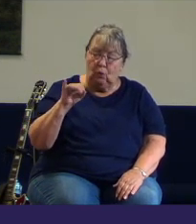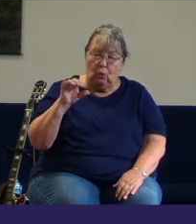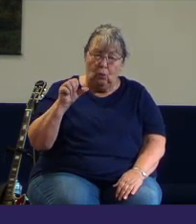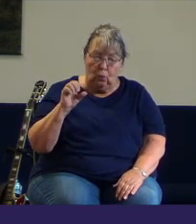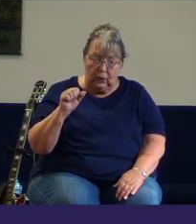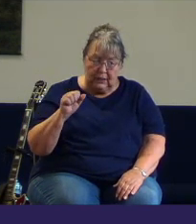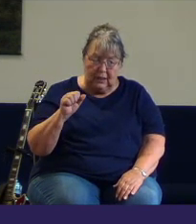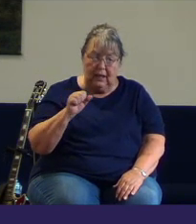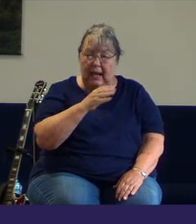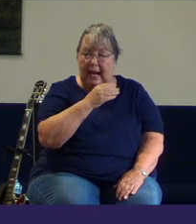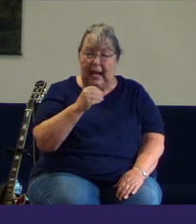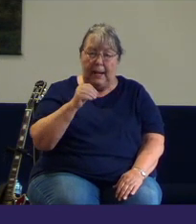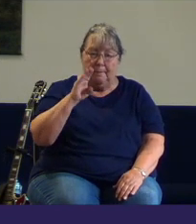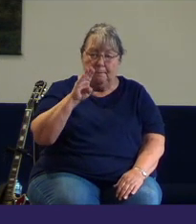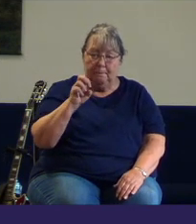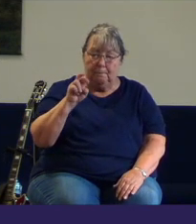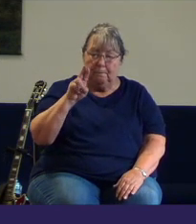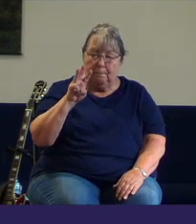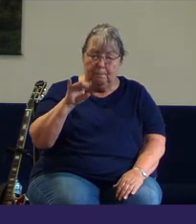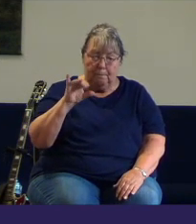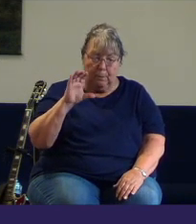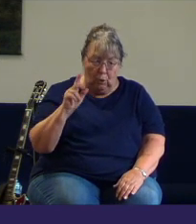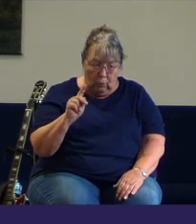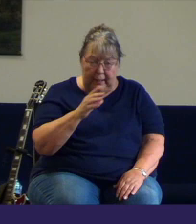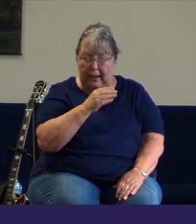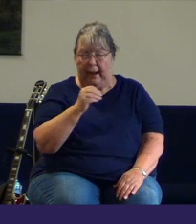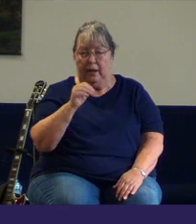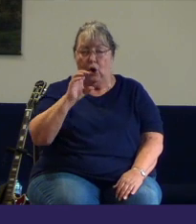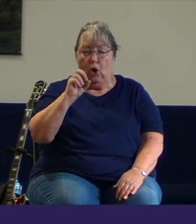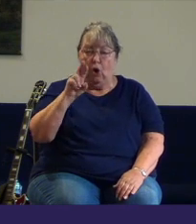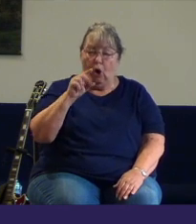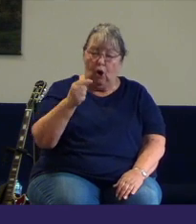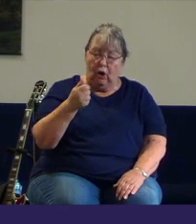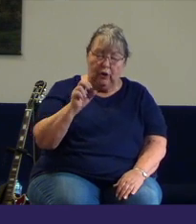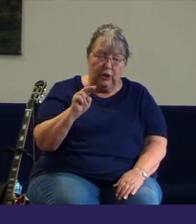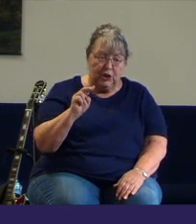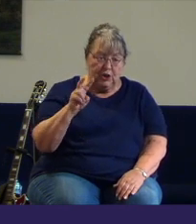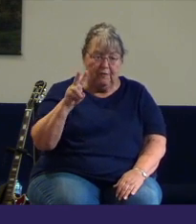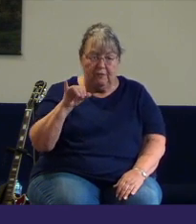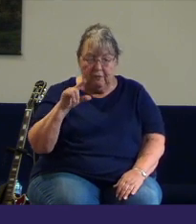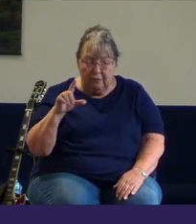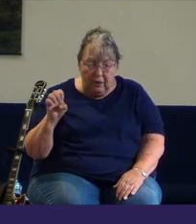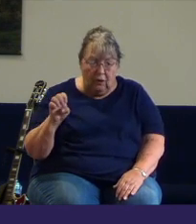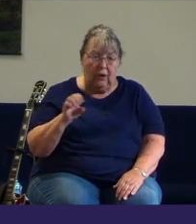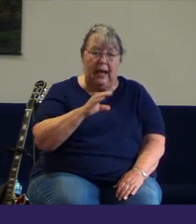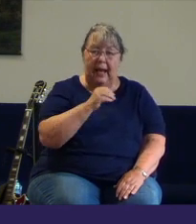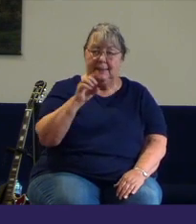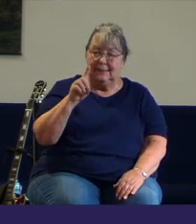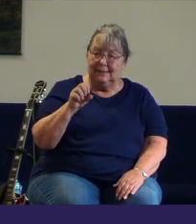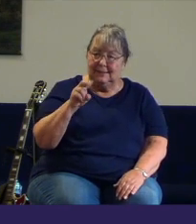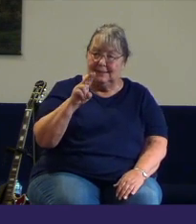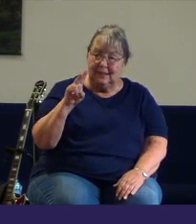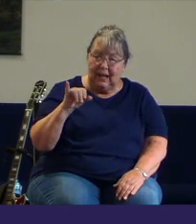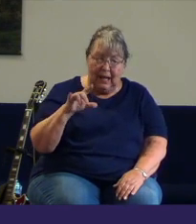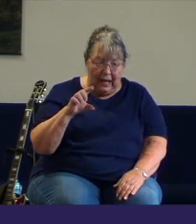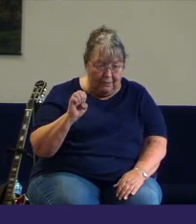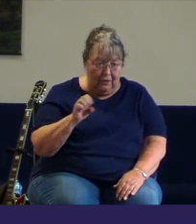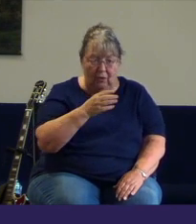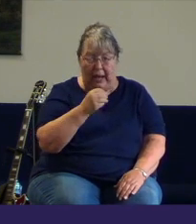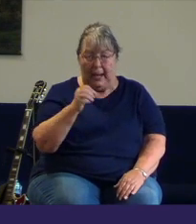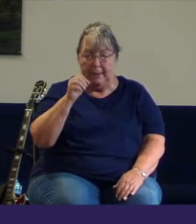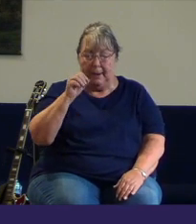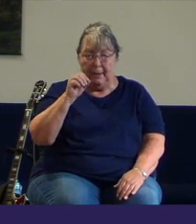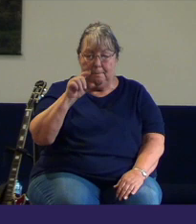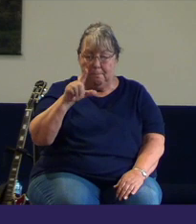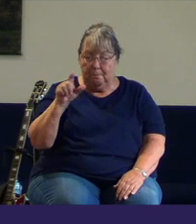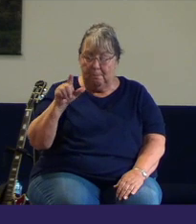in Orangeville. And there's a need for those in Danville. There's a need for those in Bloomsburg. There is a need. And Jesus says, let's go